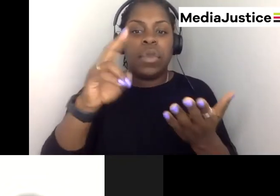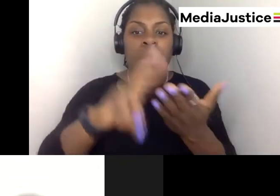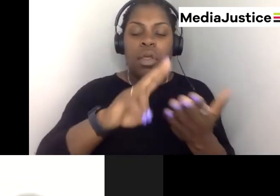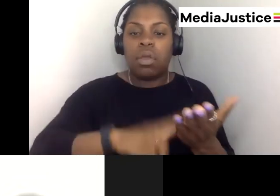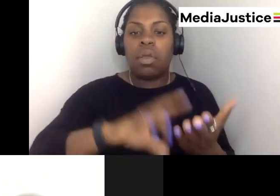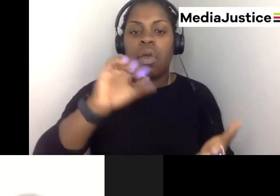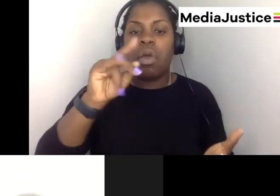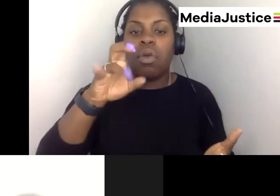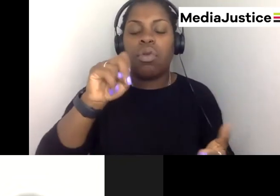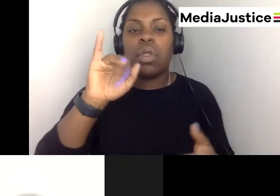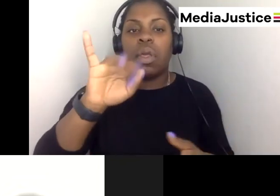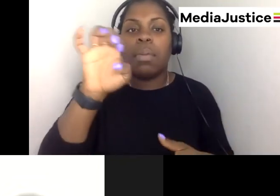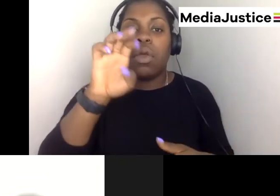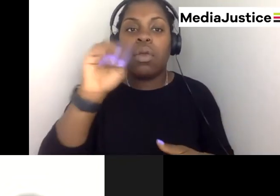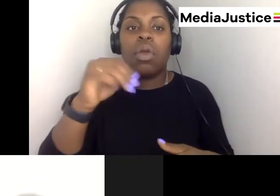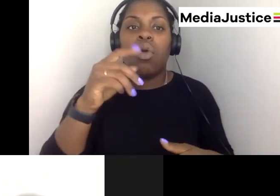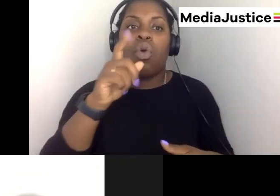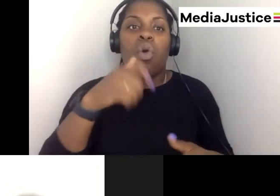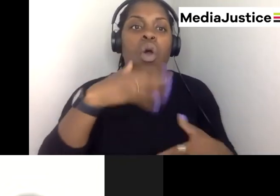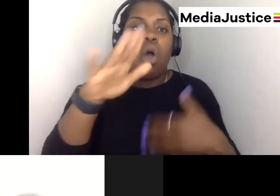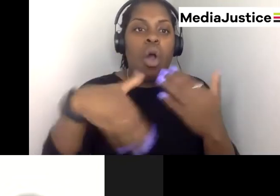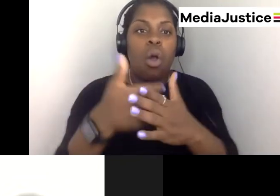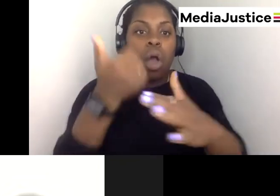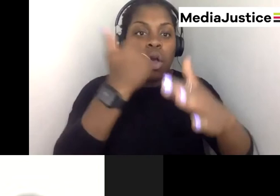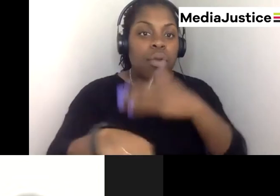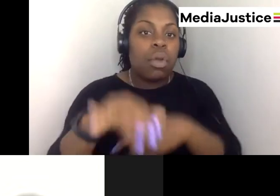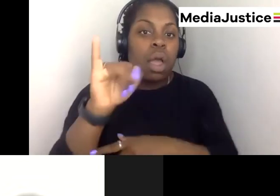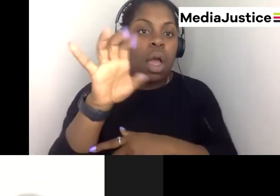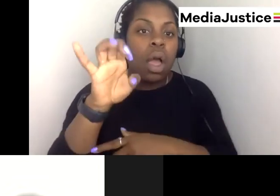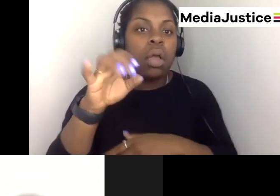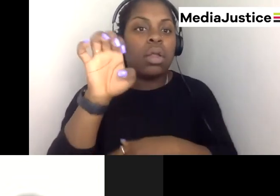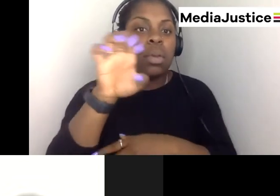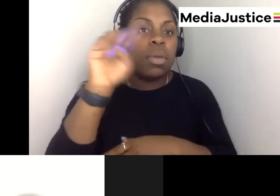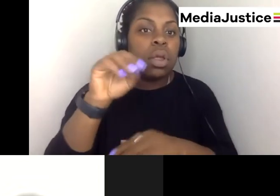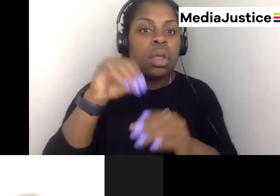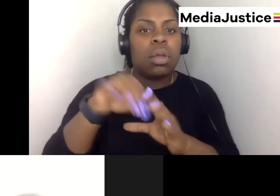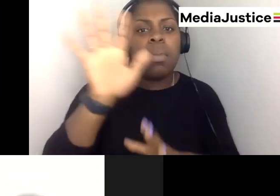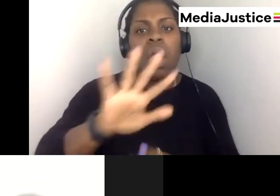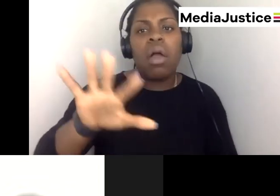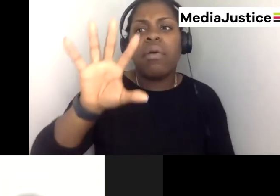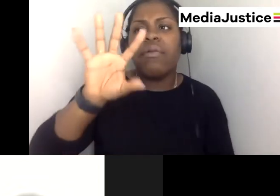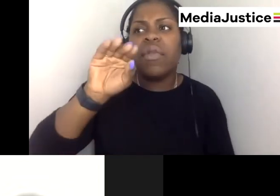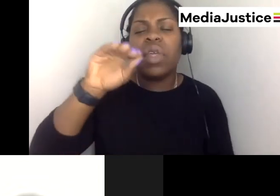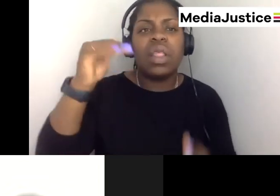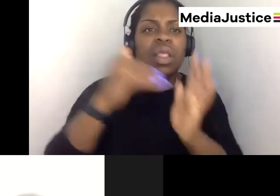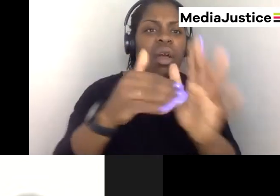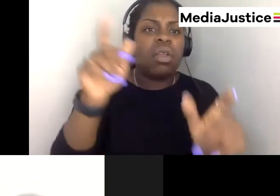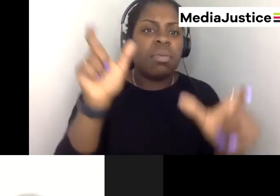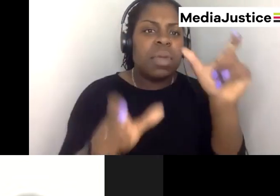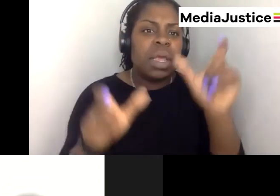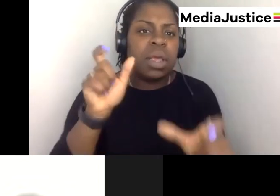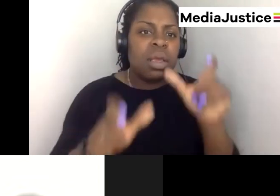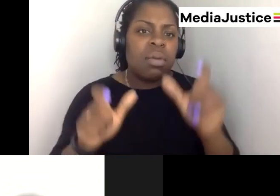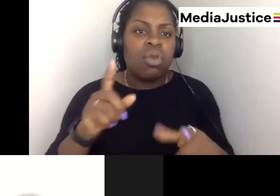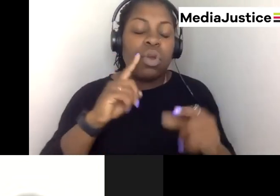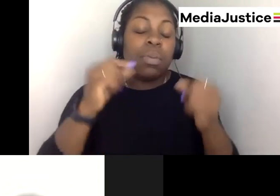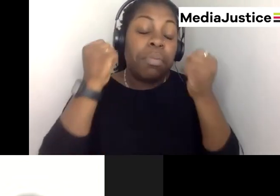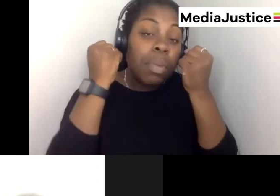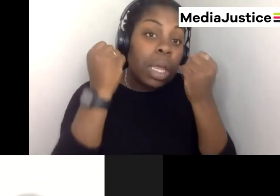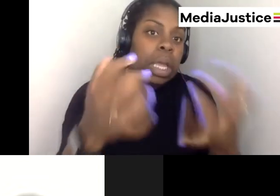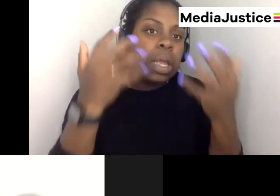monitor virtually all the people who are under ICE electronic monitoring, somewhere around 50,000 people. So there's lots of